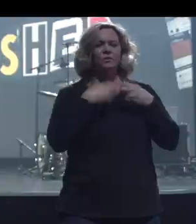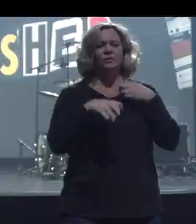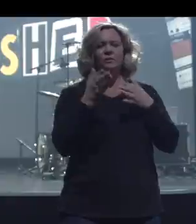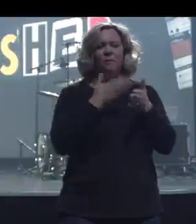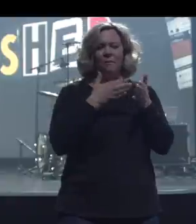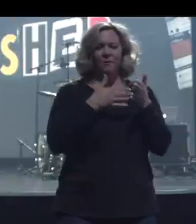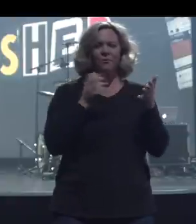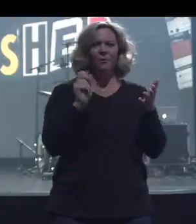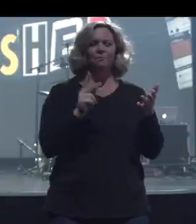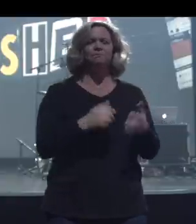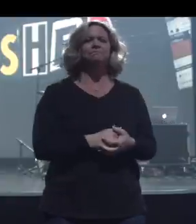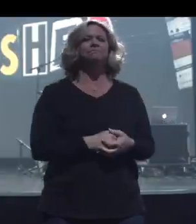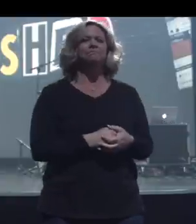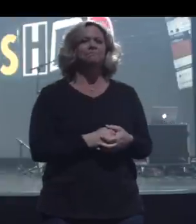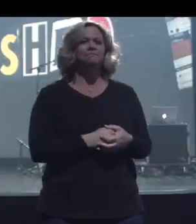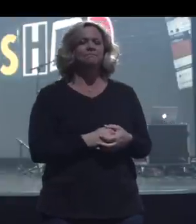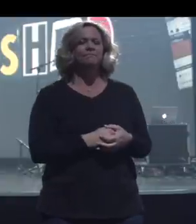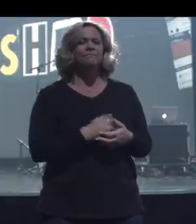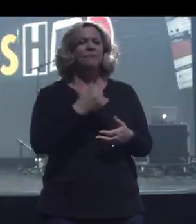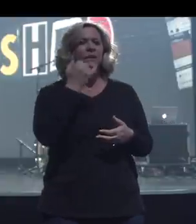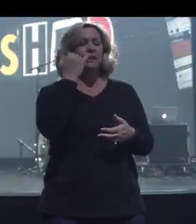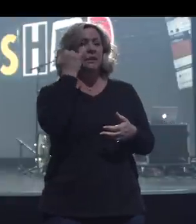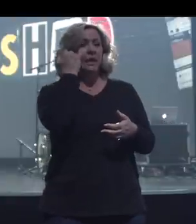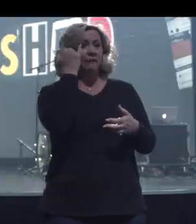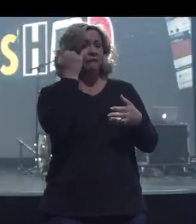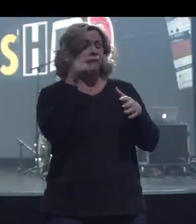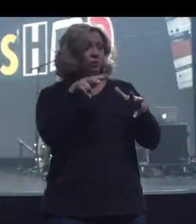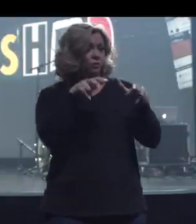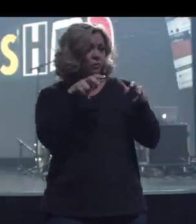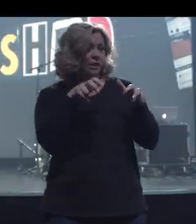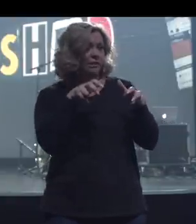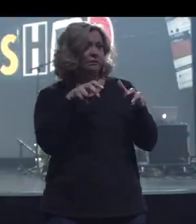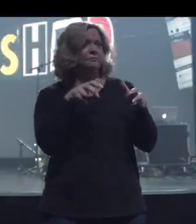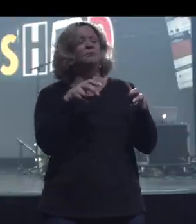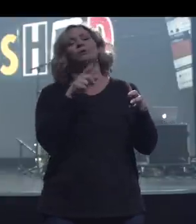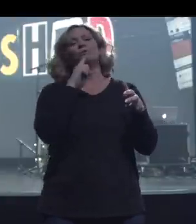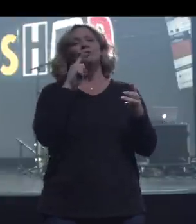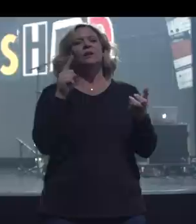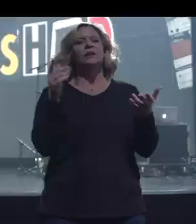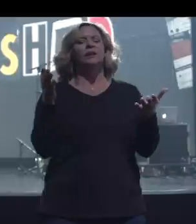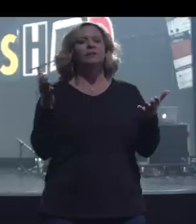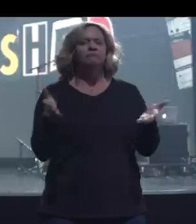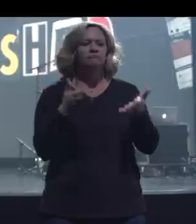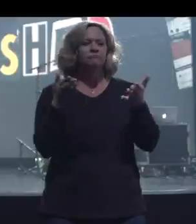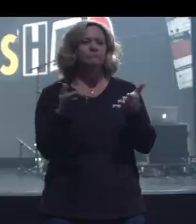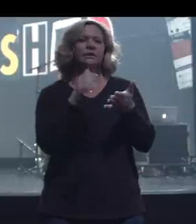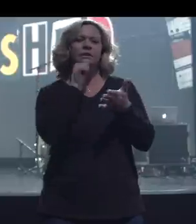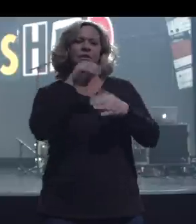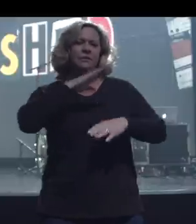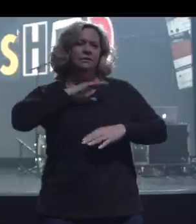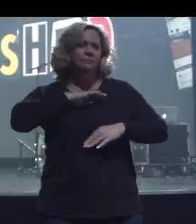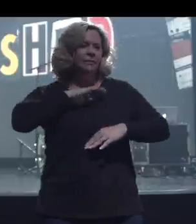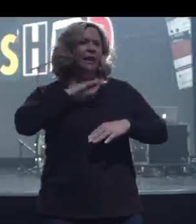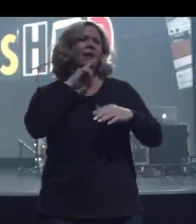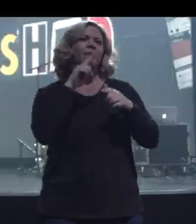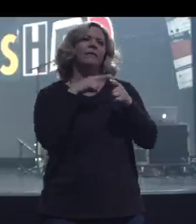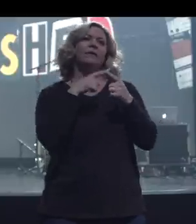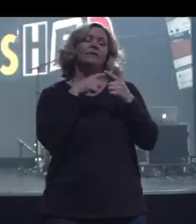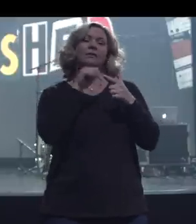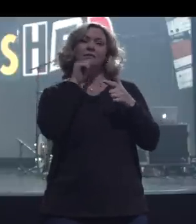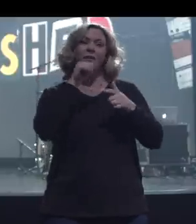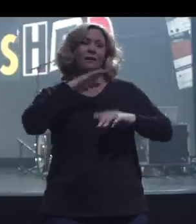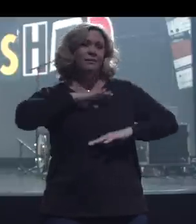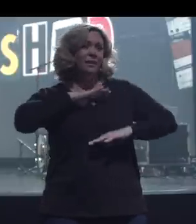up. If greed is driven by discontentment, discontentment fuels comparison, and comparison